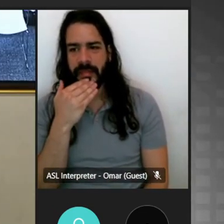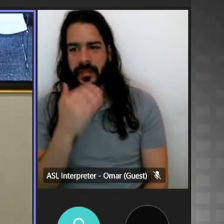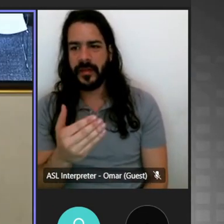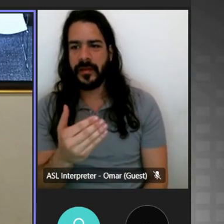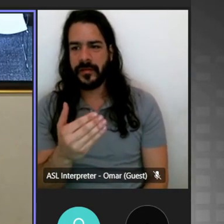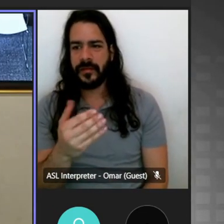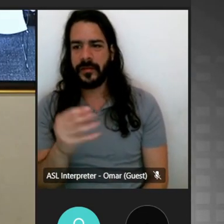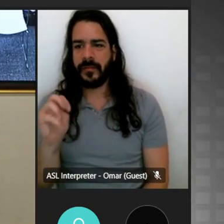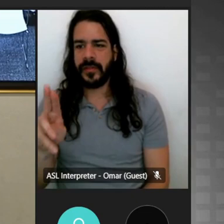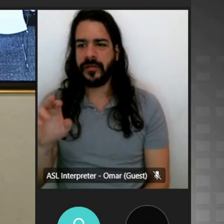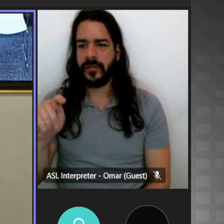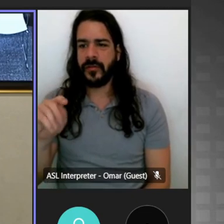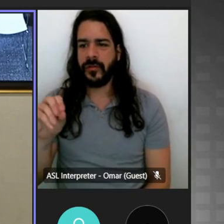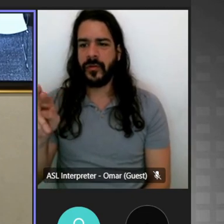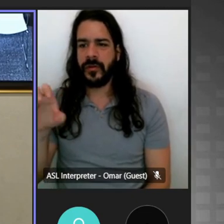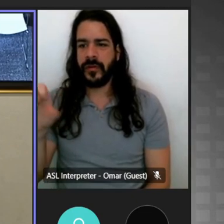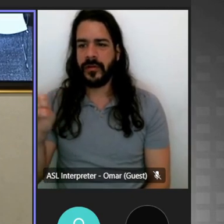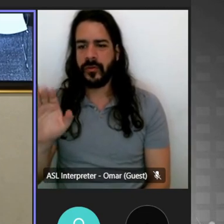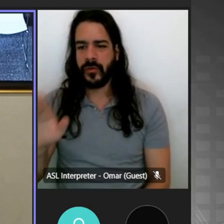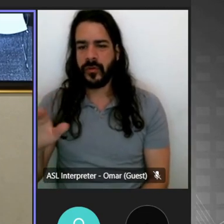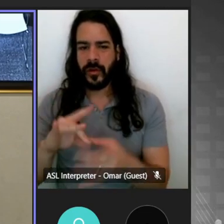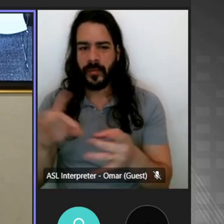those comments.